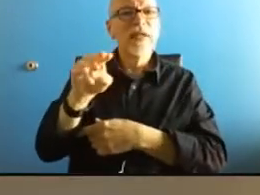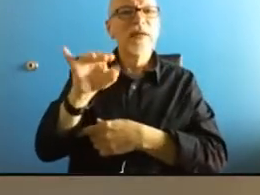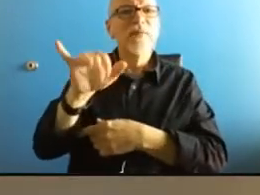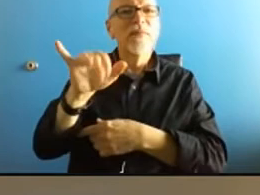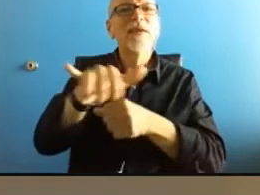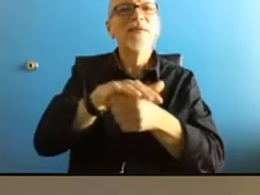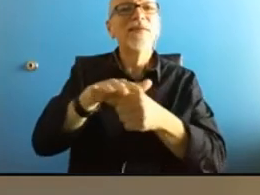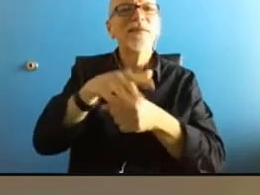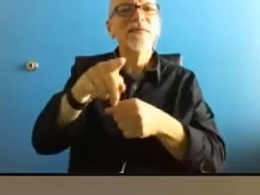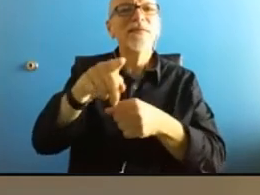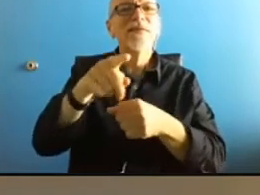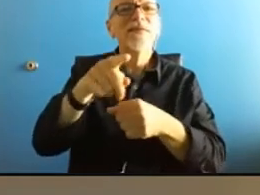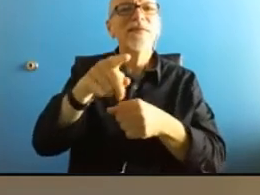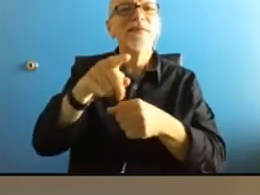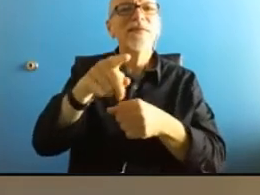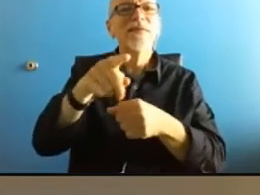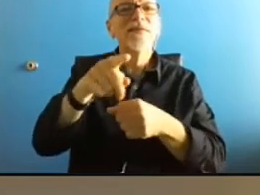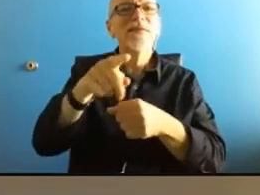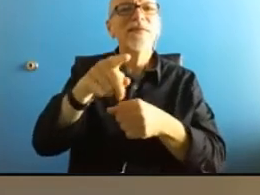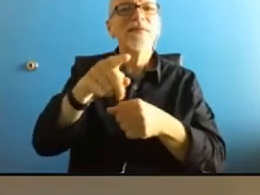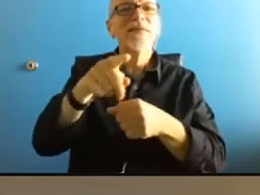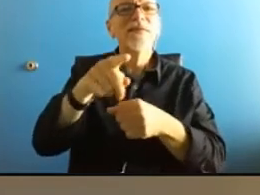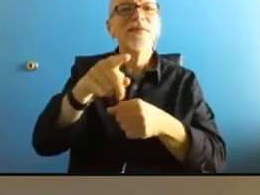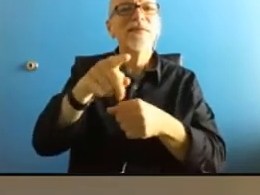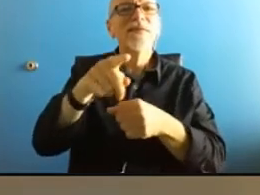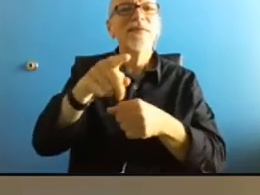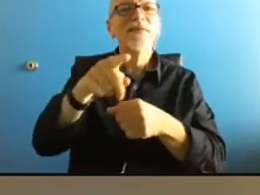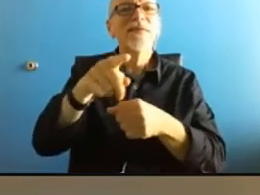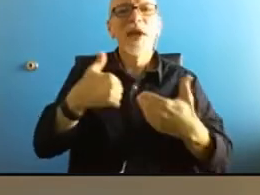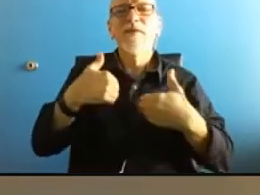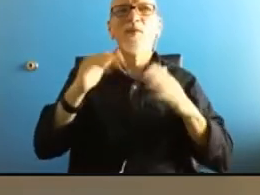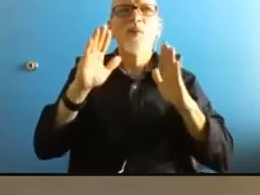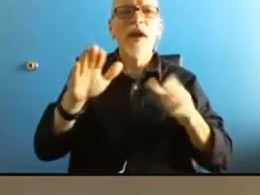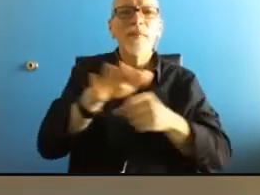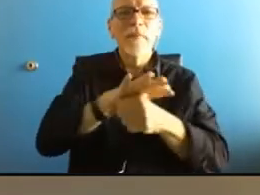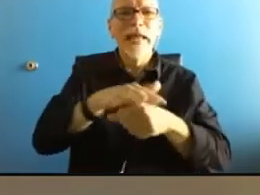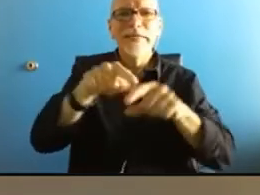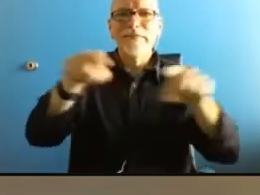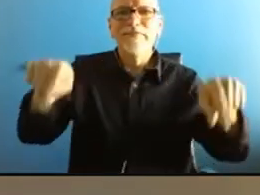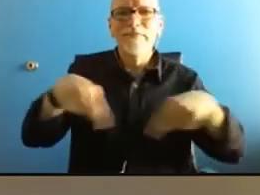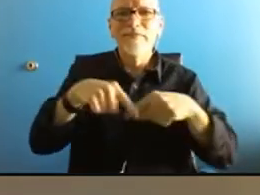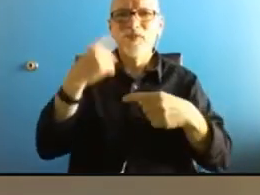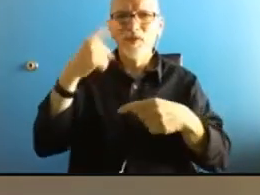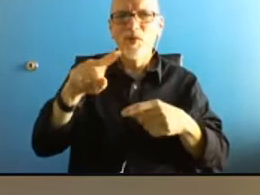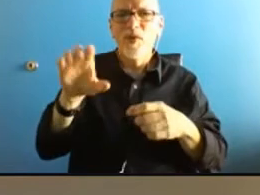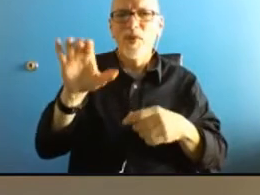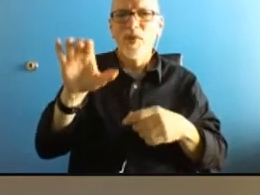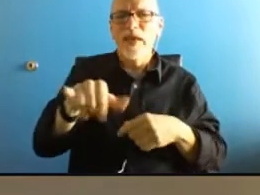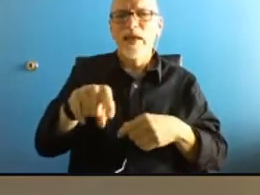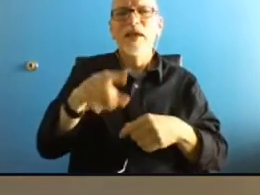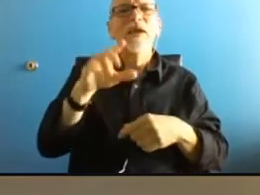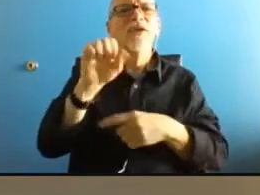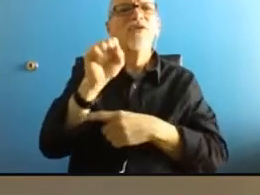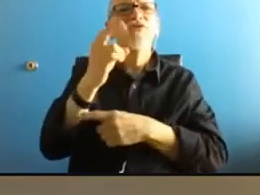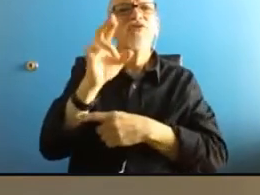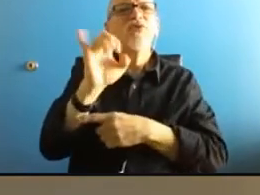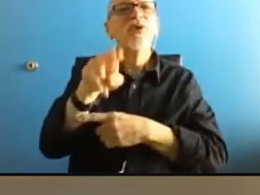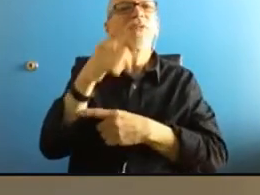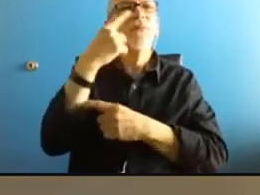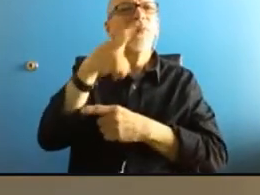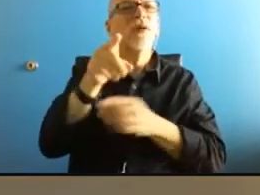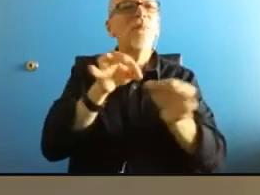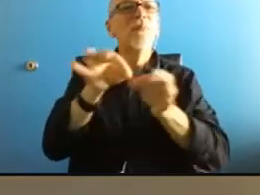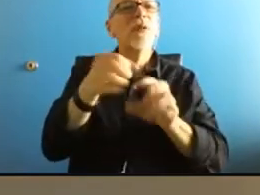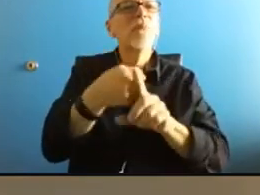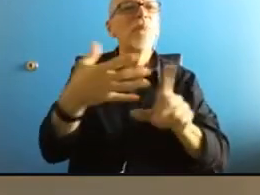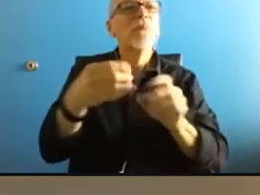room. So we did have a great space to be able to do this. But Shireen, can you tell me a little bit about how